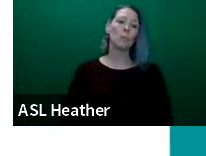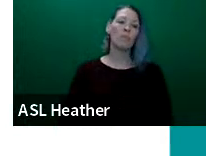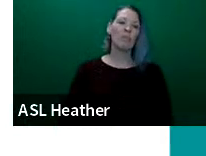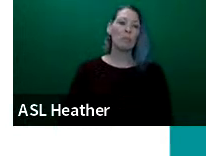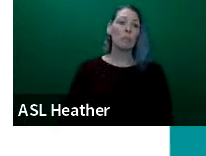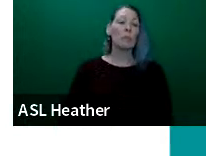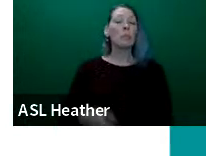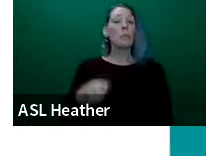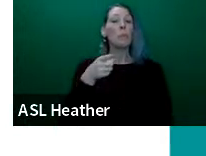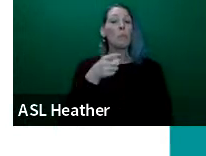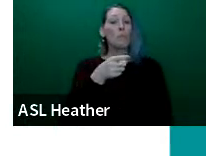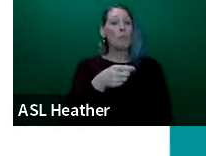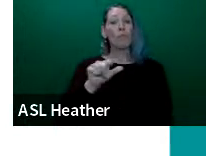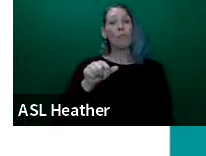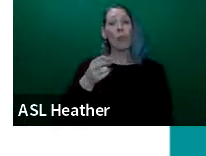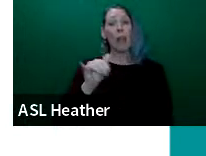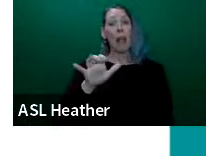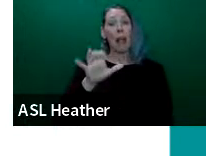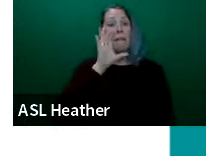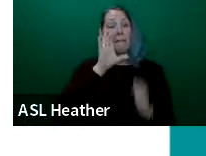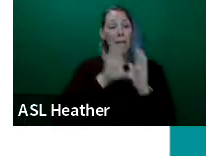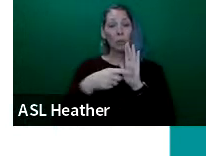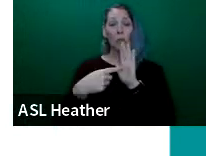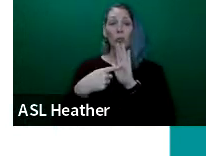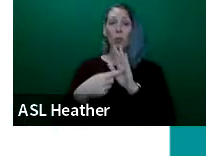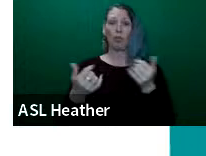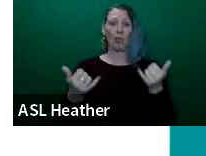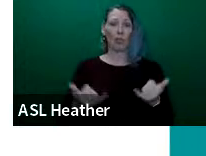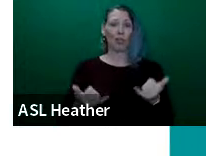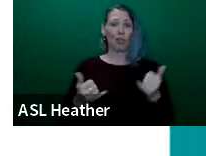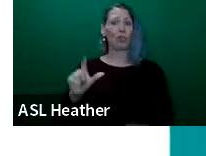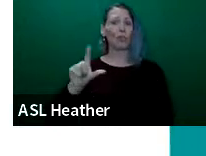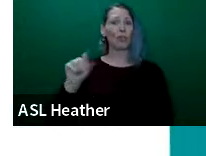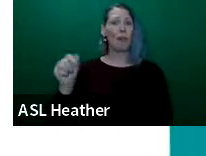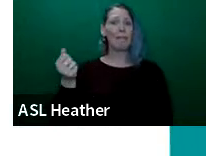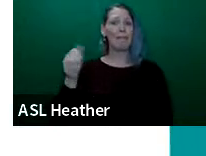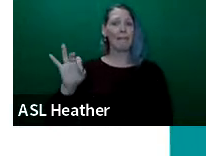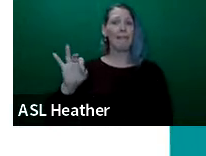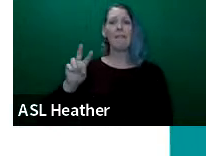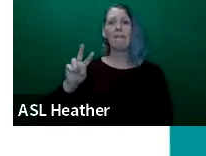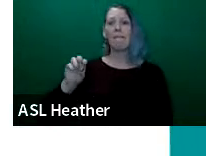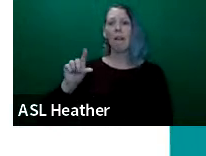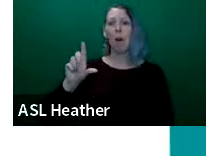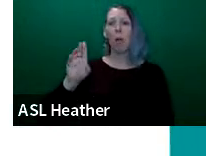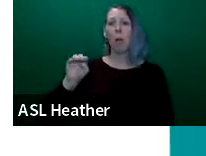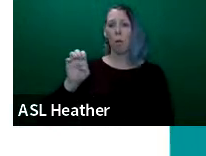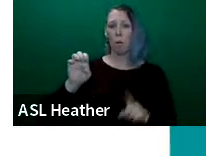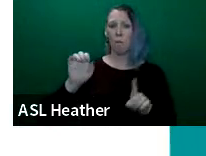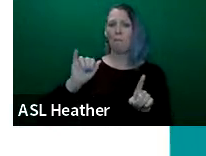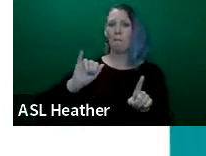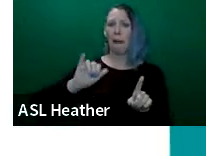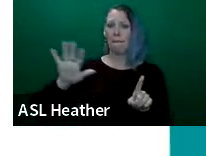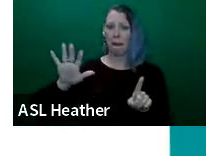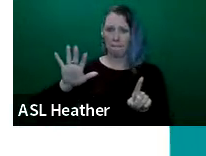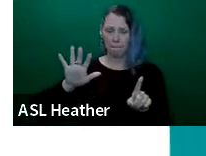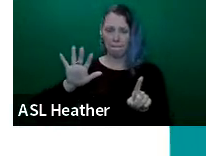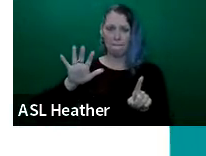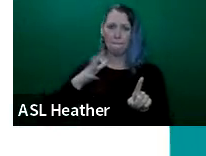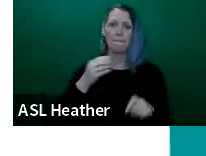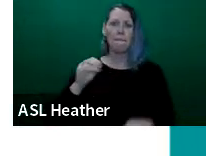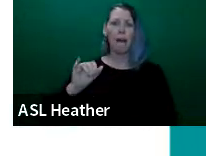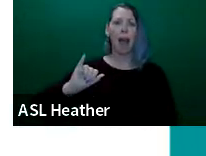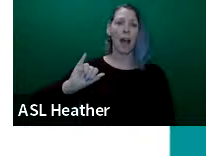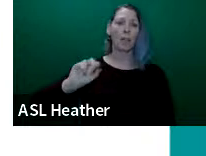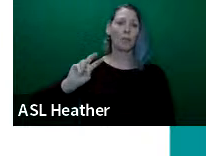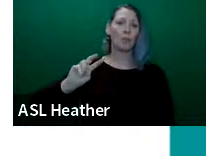So this graphic is showing our current 2019 volumes on the I-5 Interstate Bridge and the I-205